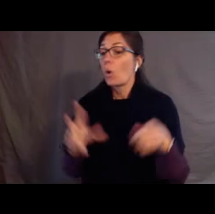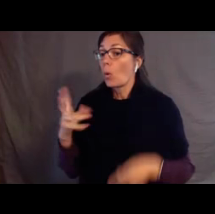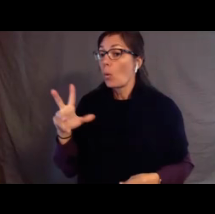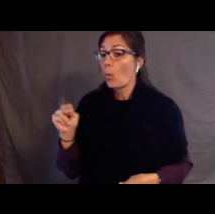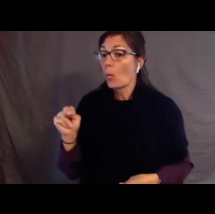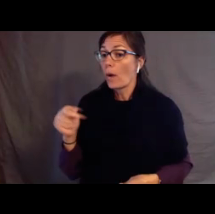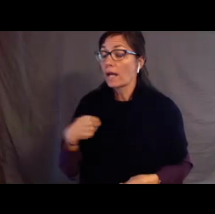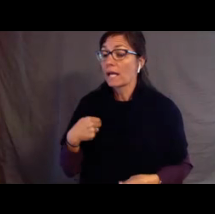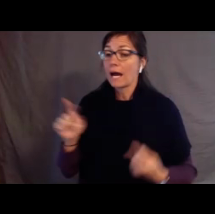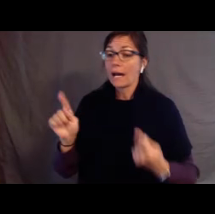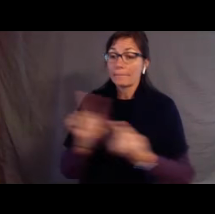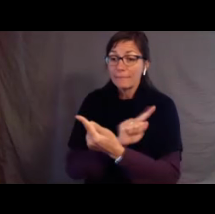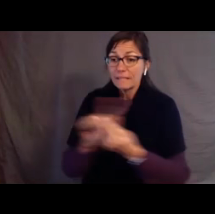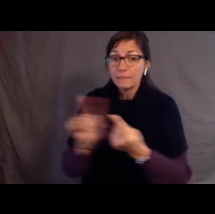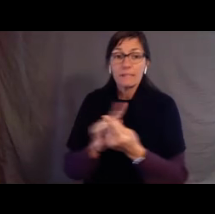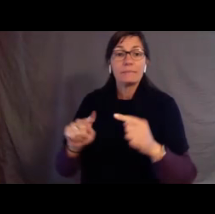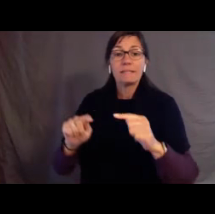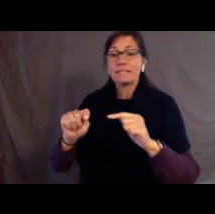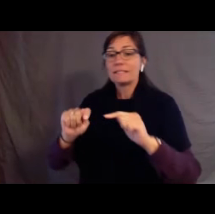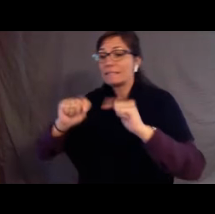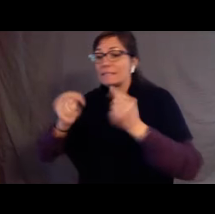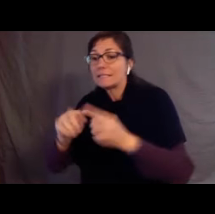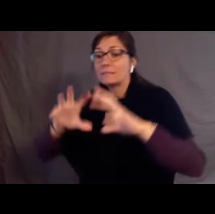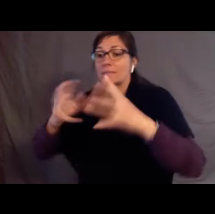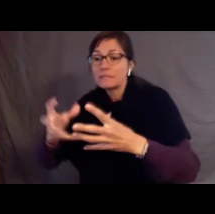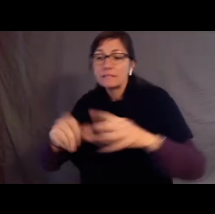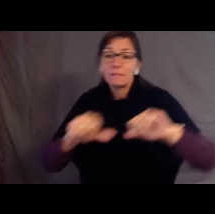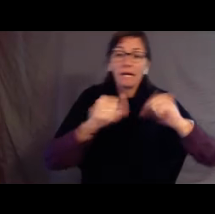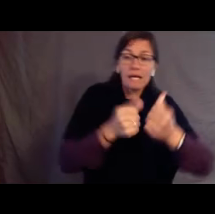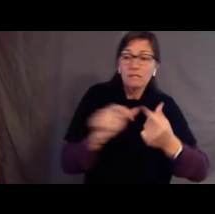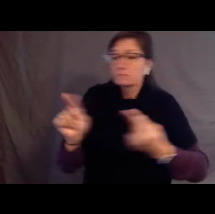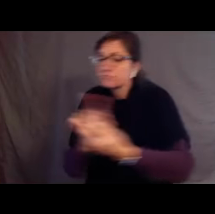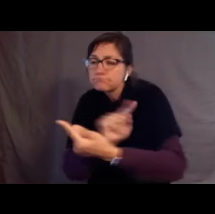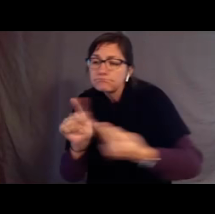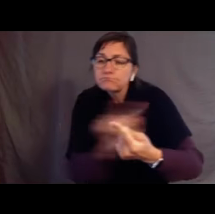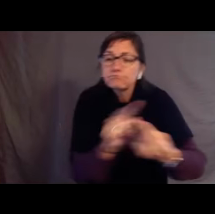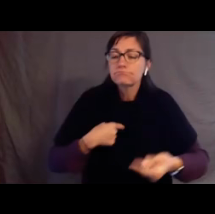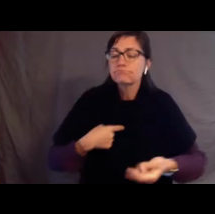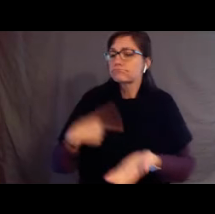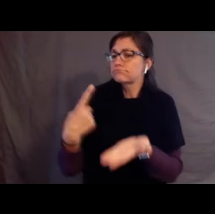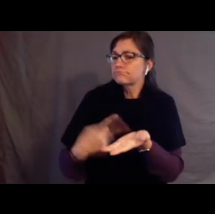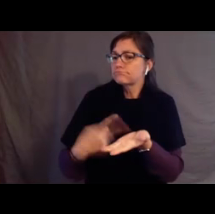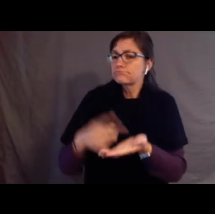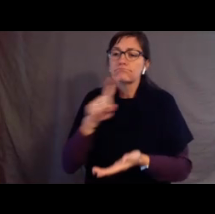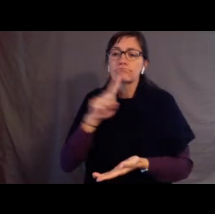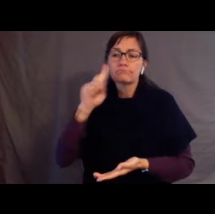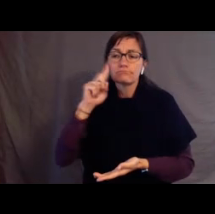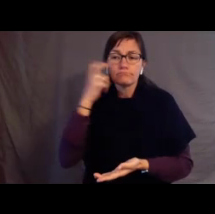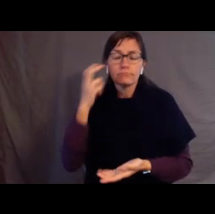with various teams of various agencies and we talk about deafblindness. The